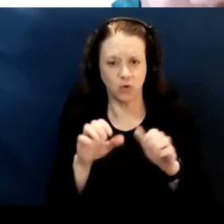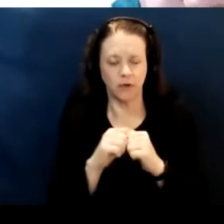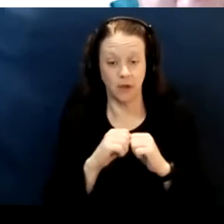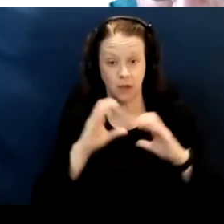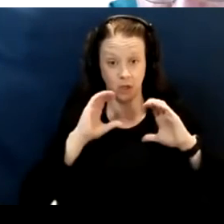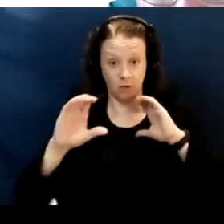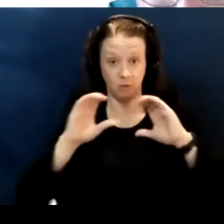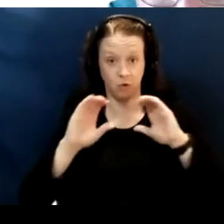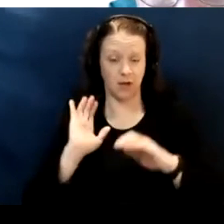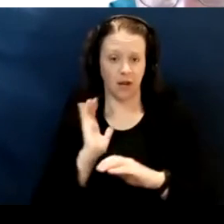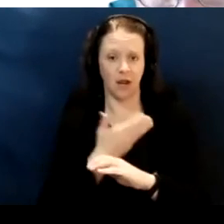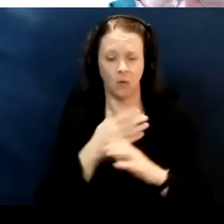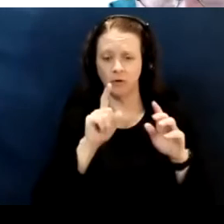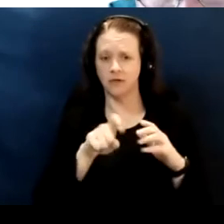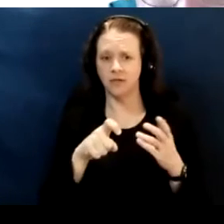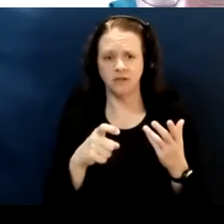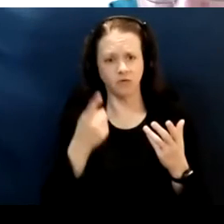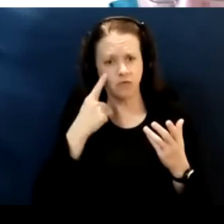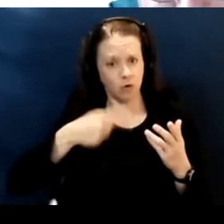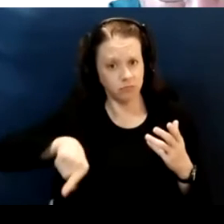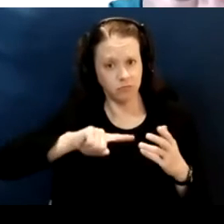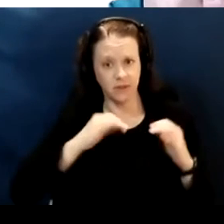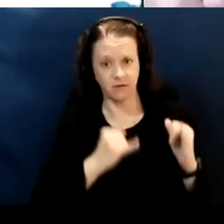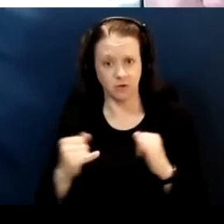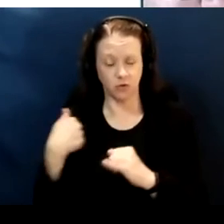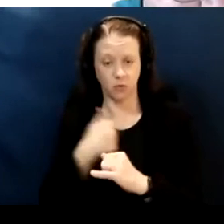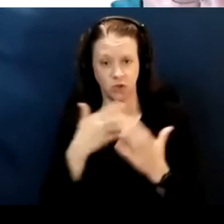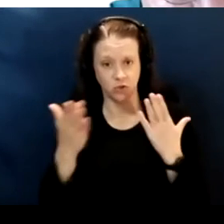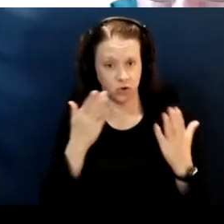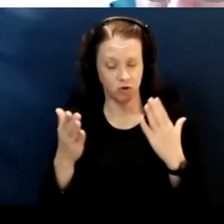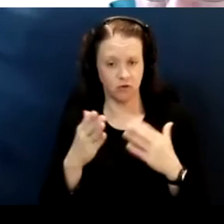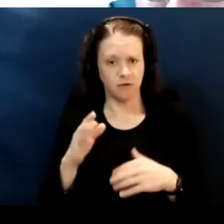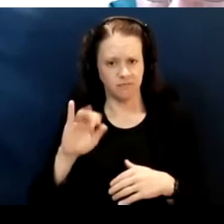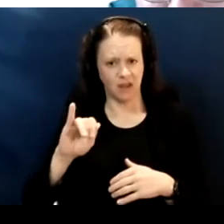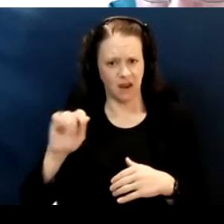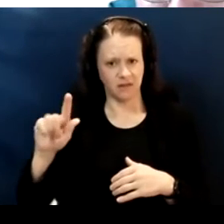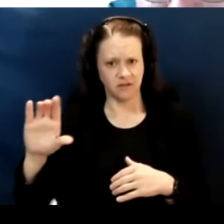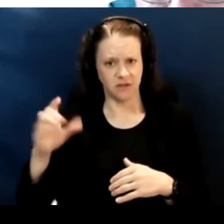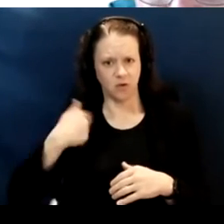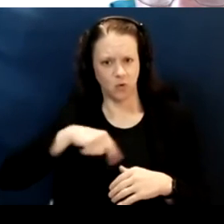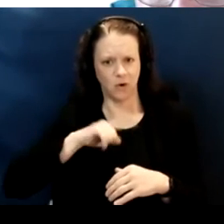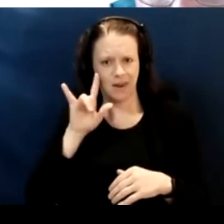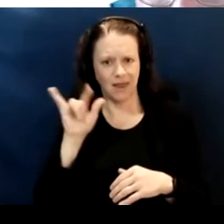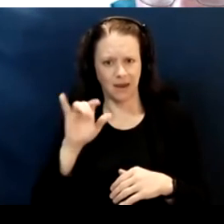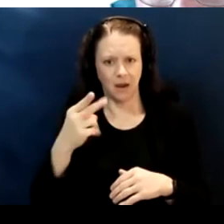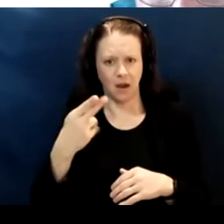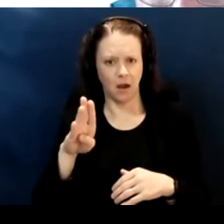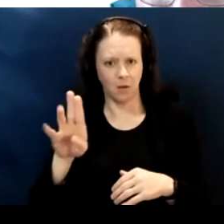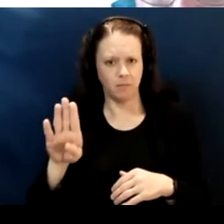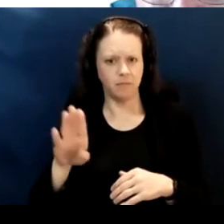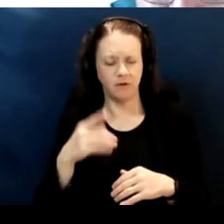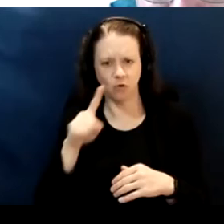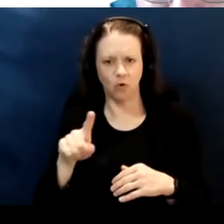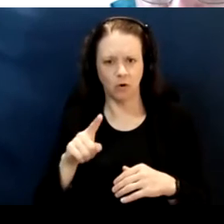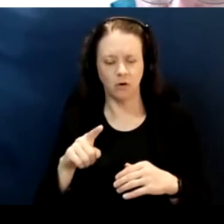the individuals that we serve. As we say, our ILCs, we're basically a hub for individuals with disabilities seen